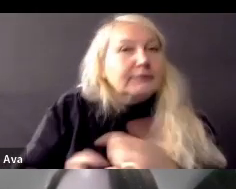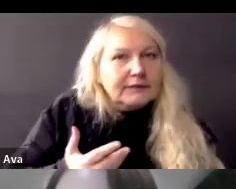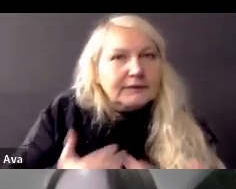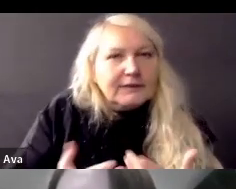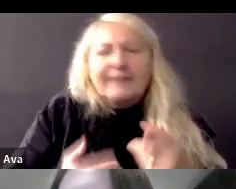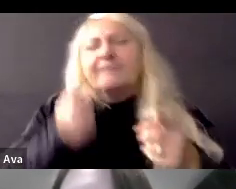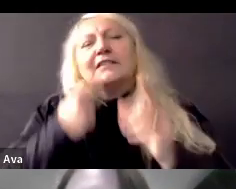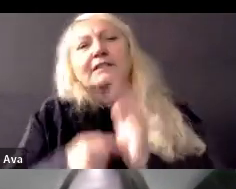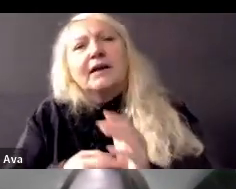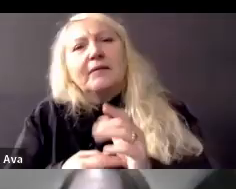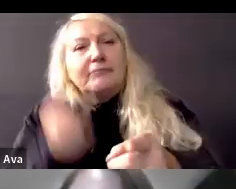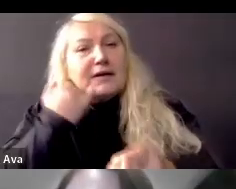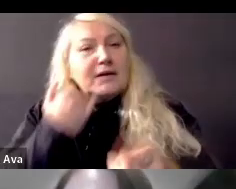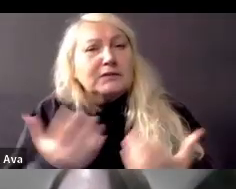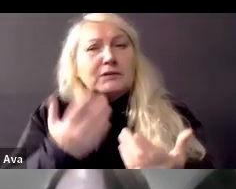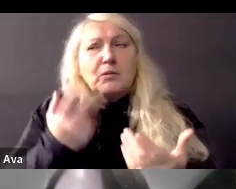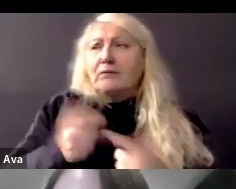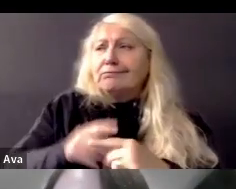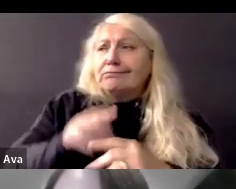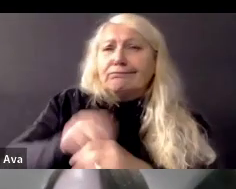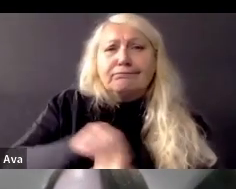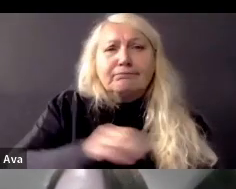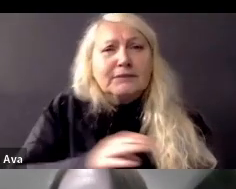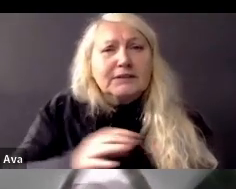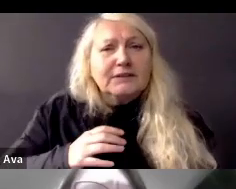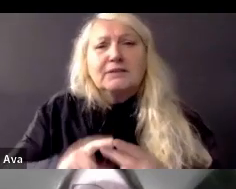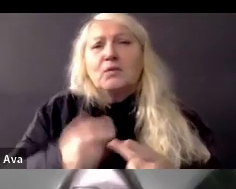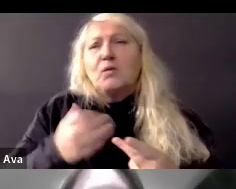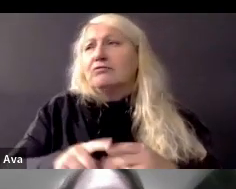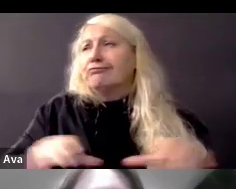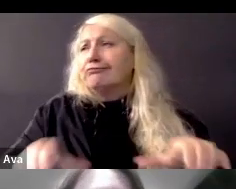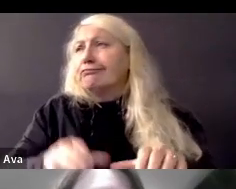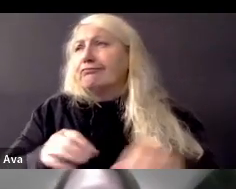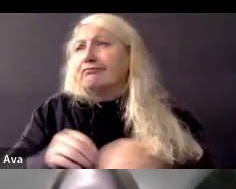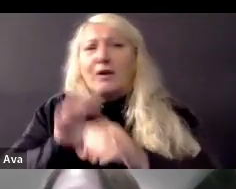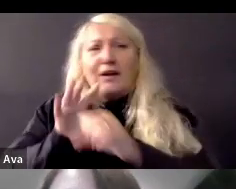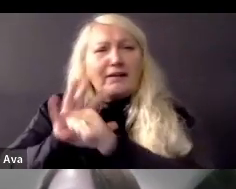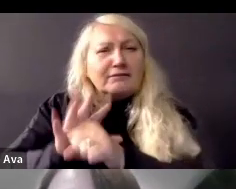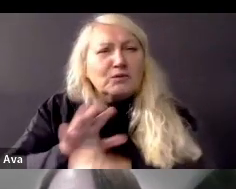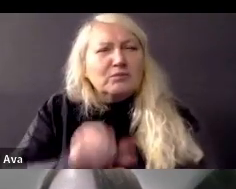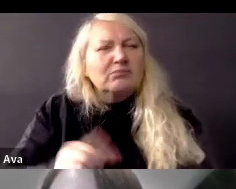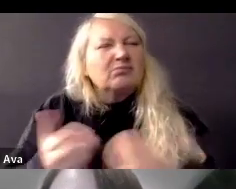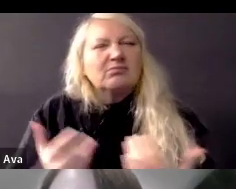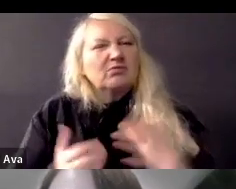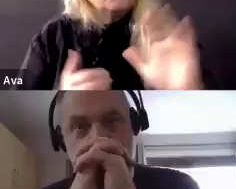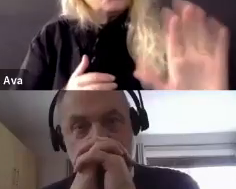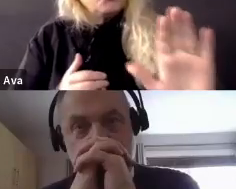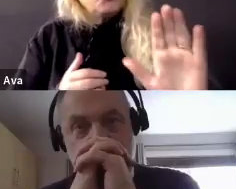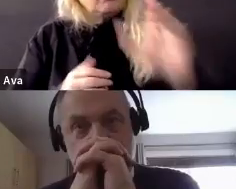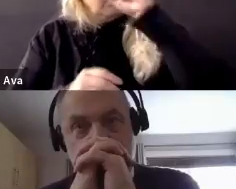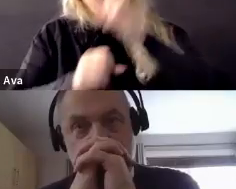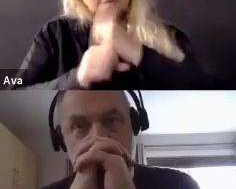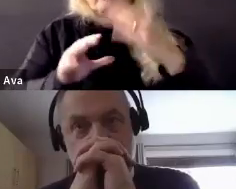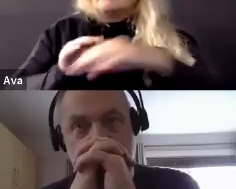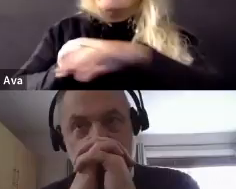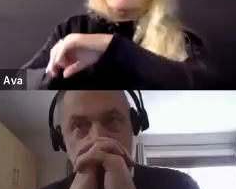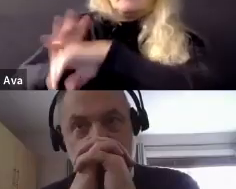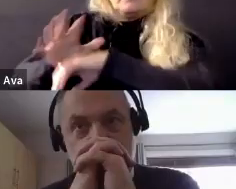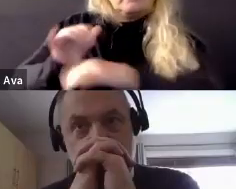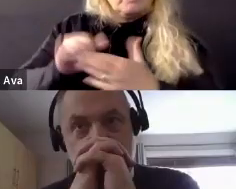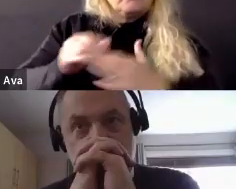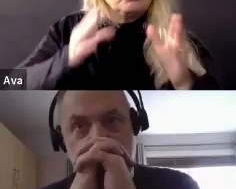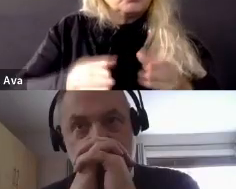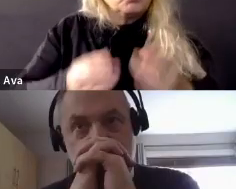a committee, wants to be involved in advocacy work, what advice would you give that person if they